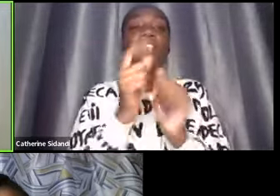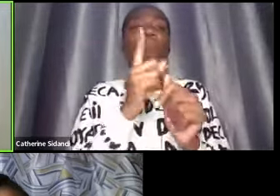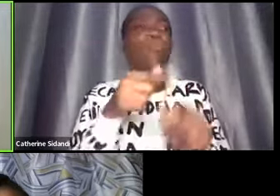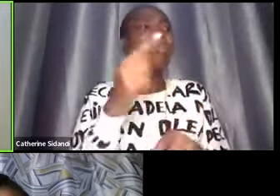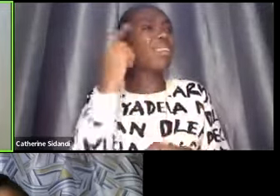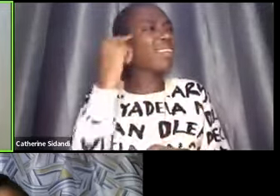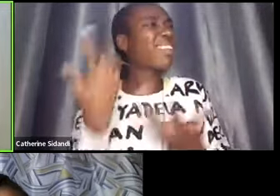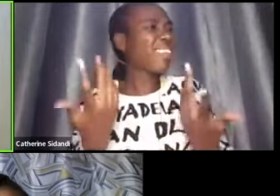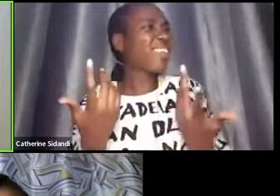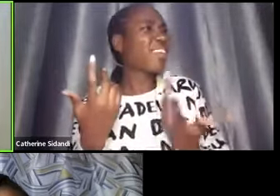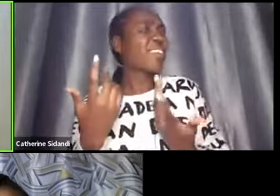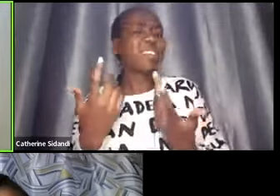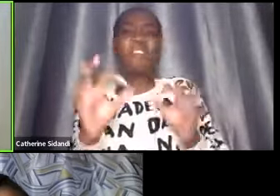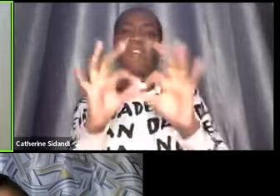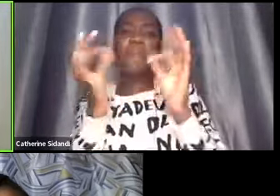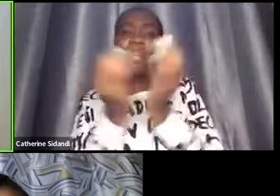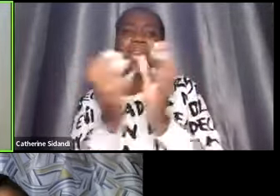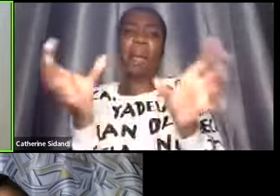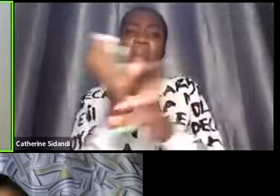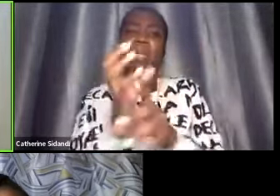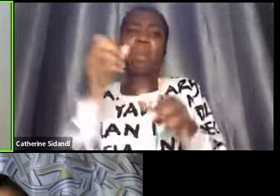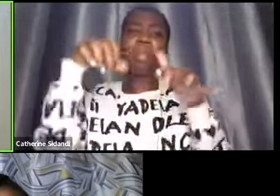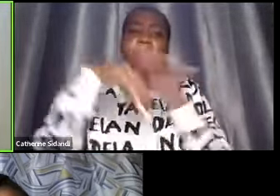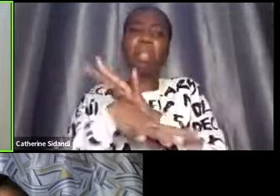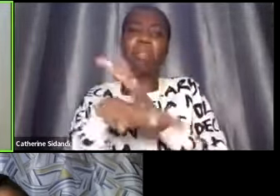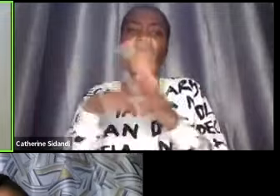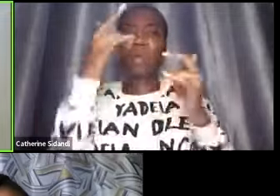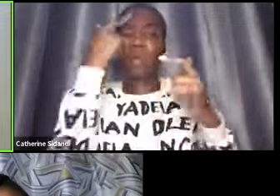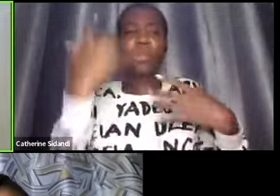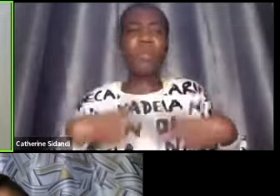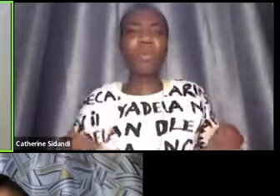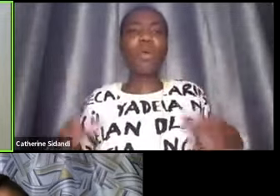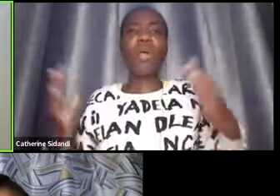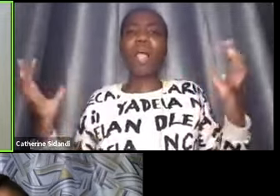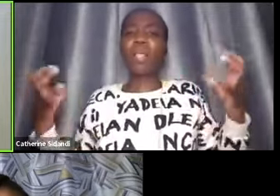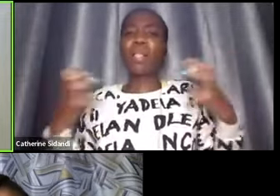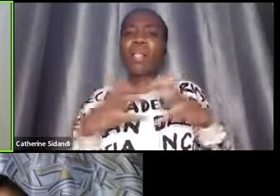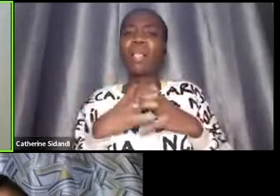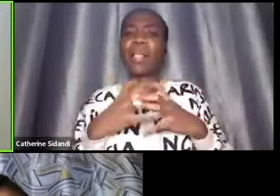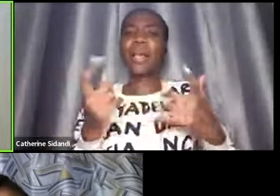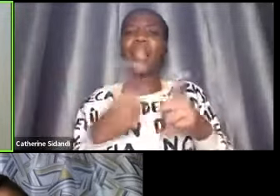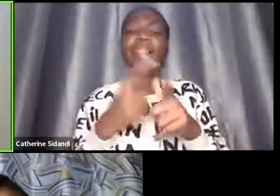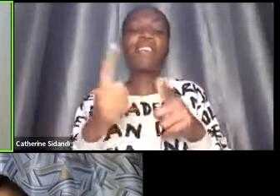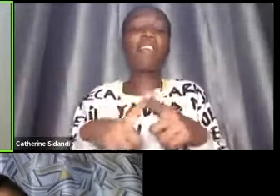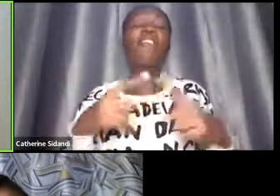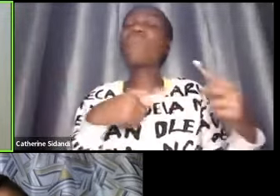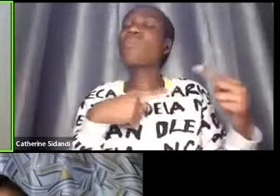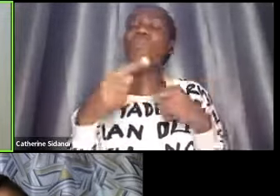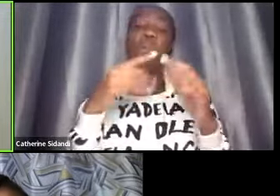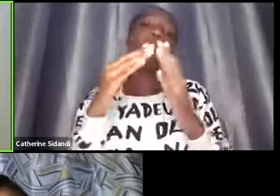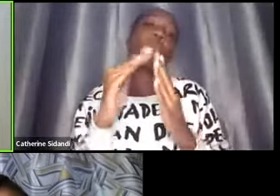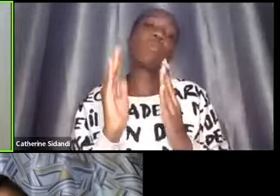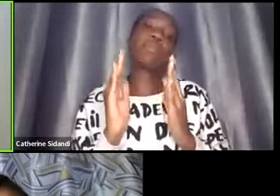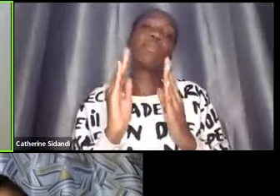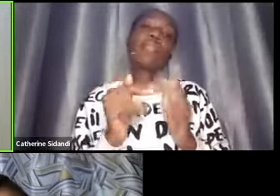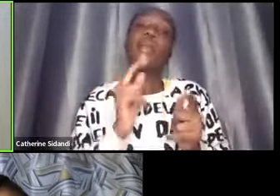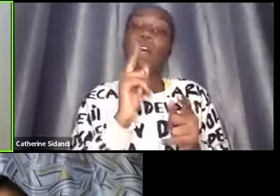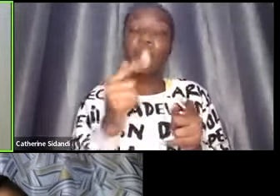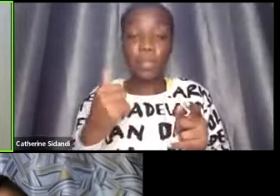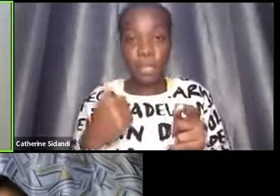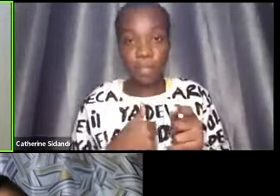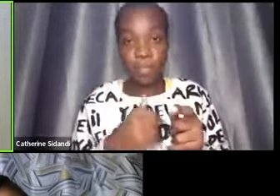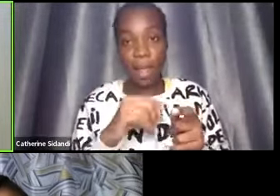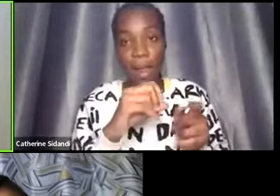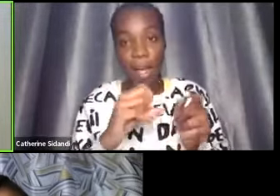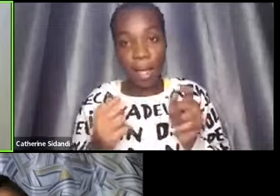family companies. Why? Because people are more close to each other. They fight the most. I have also been having resolving